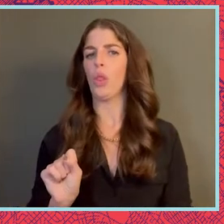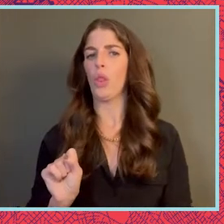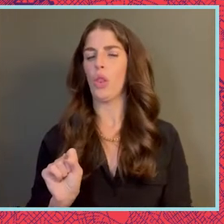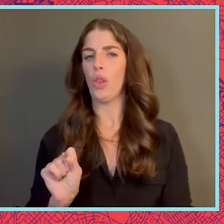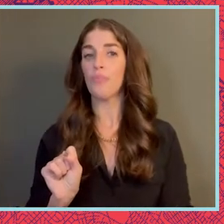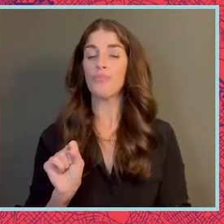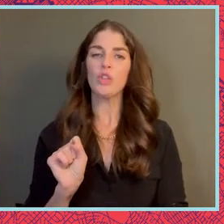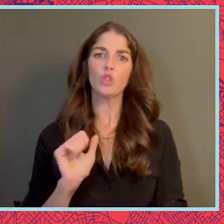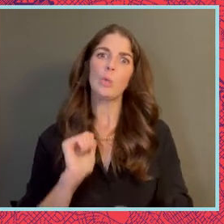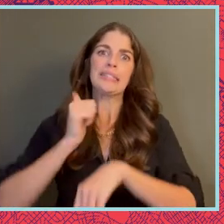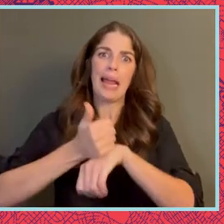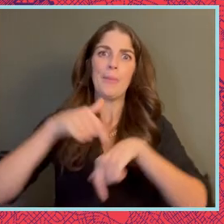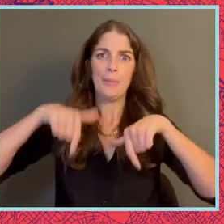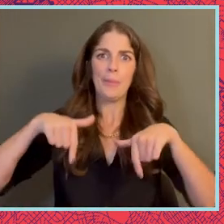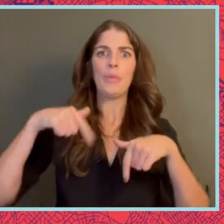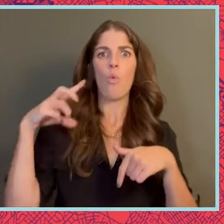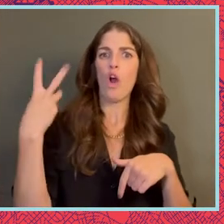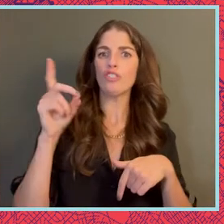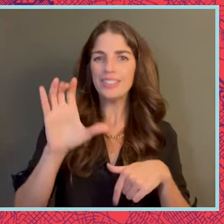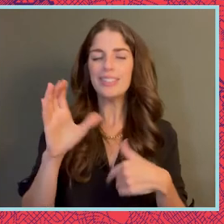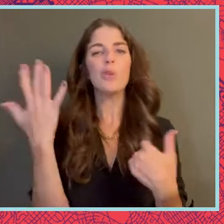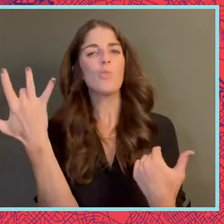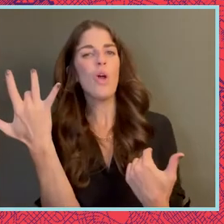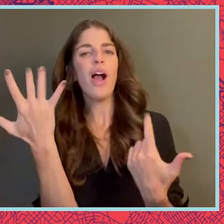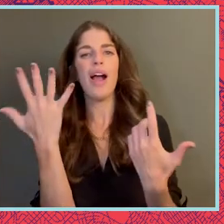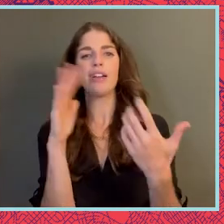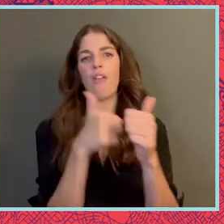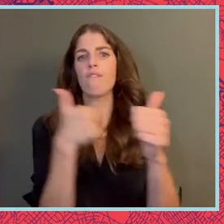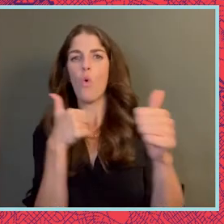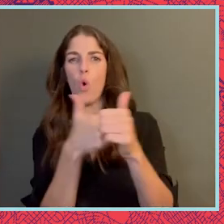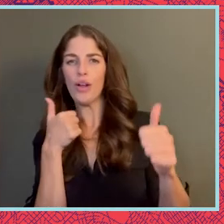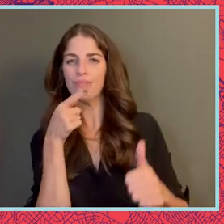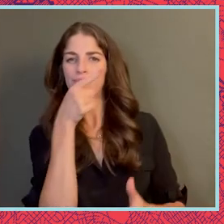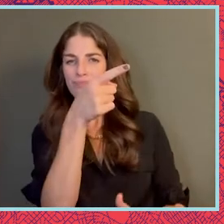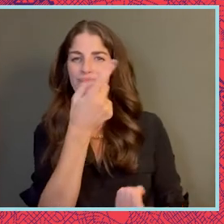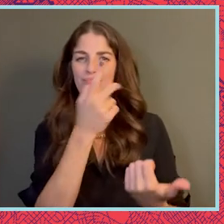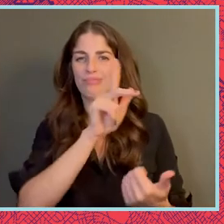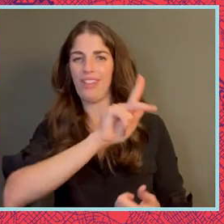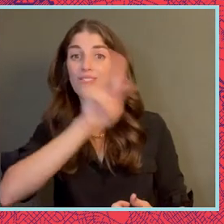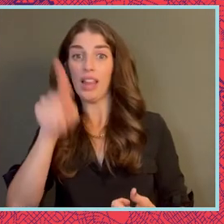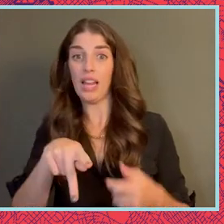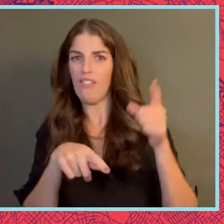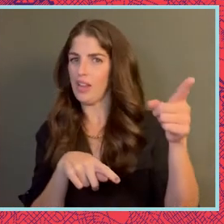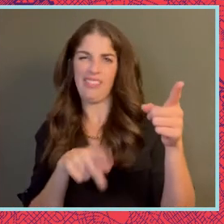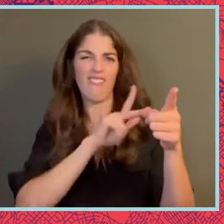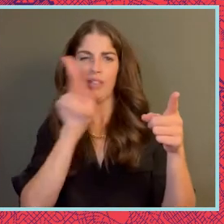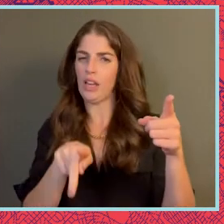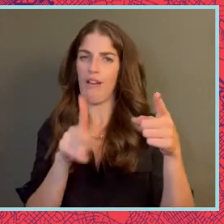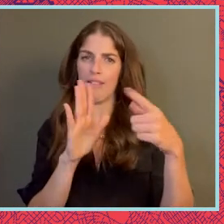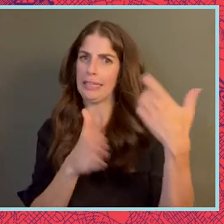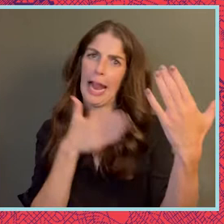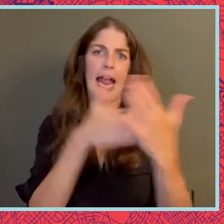at the confluence of Potomac and Anacostia rivers as a way to sort of protect slavery, quite frankly, and to keep it out of the very